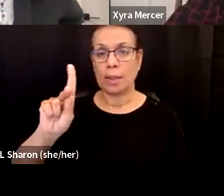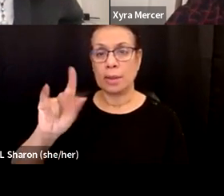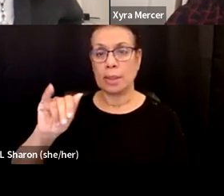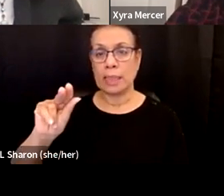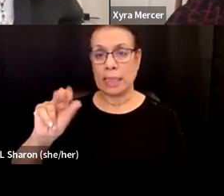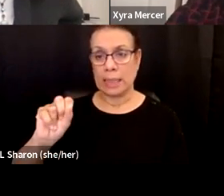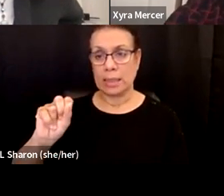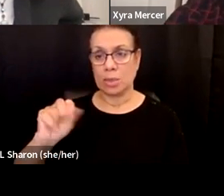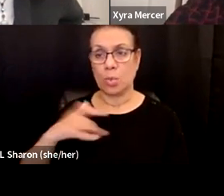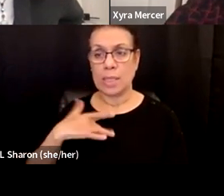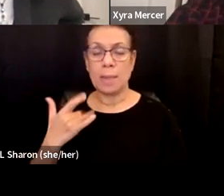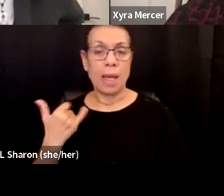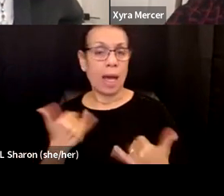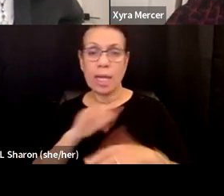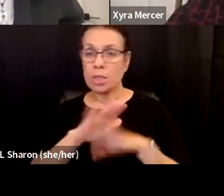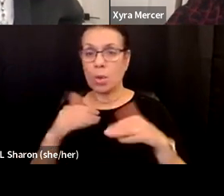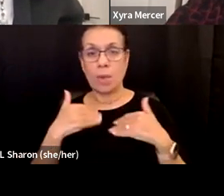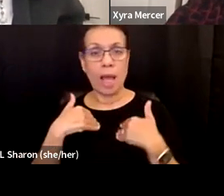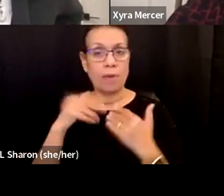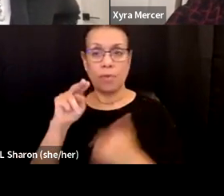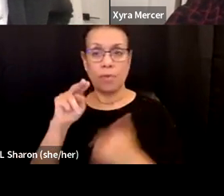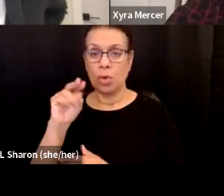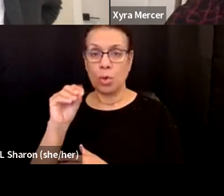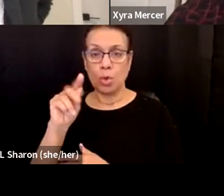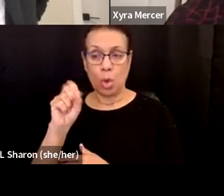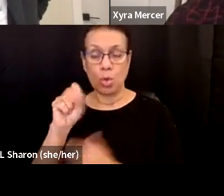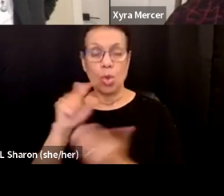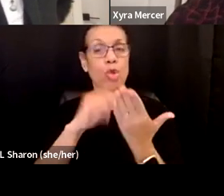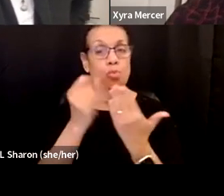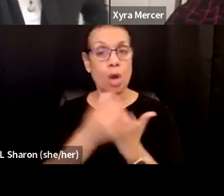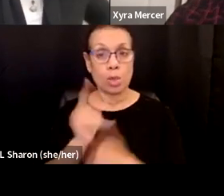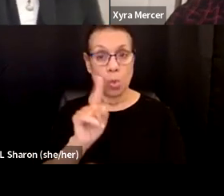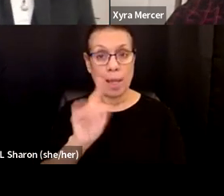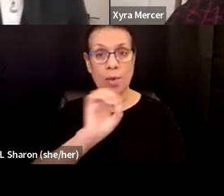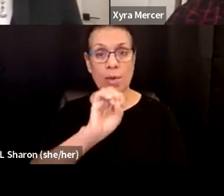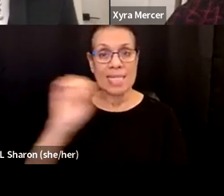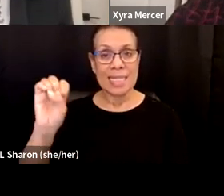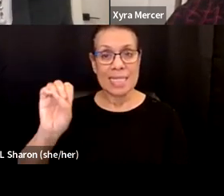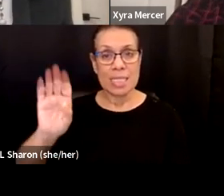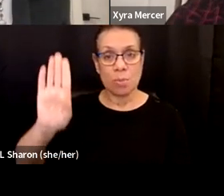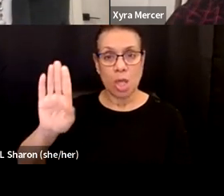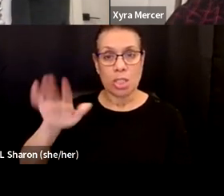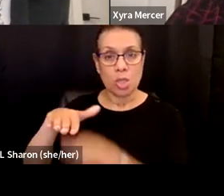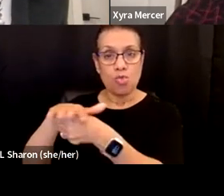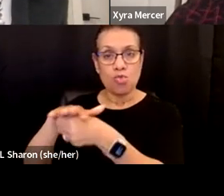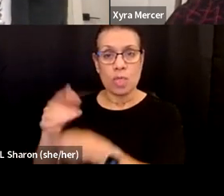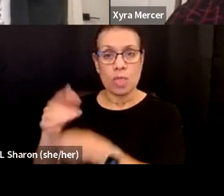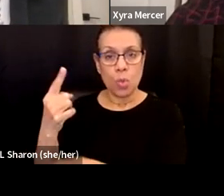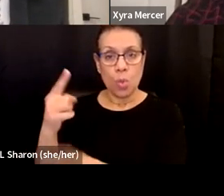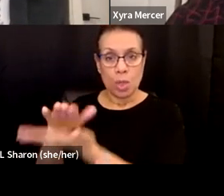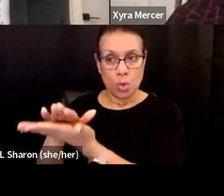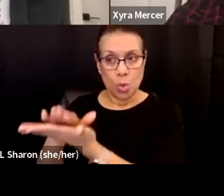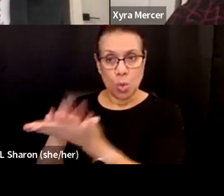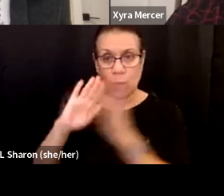are on that date i'm just don't have my notes on the project the project is in the east boston region 1 schools where the